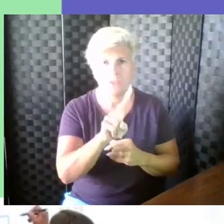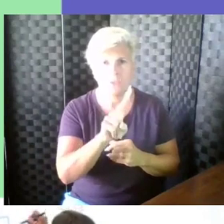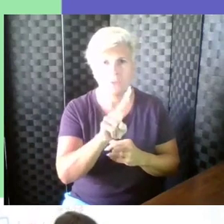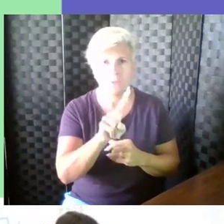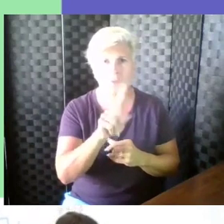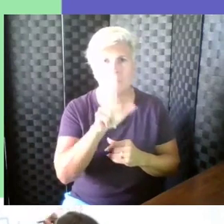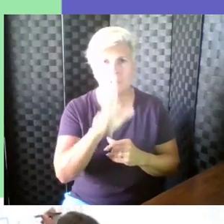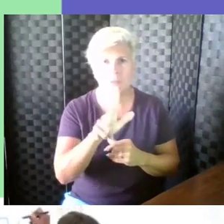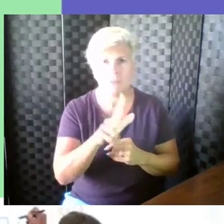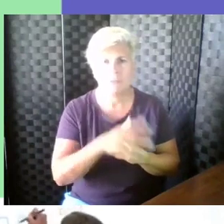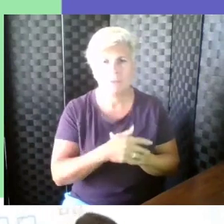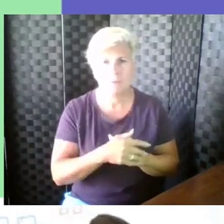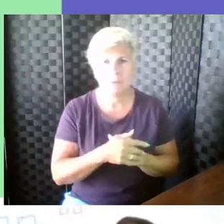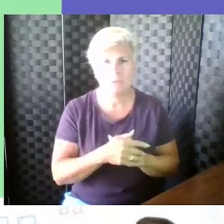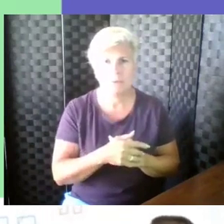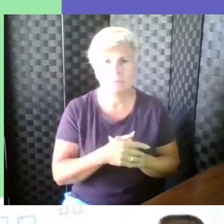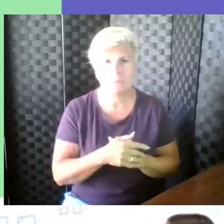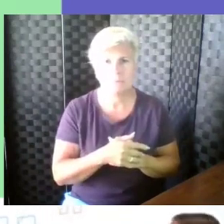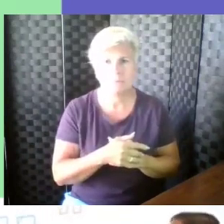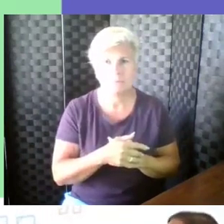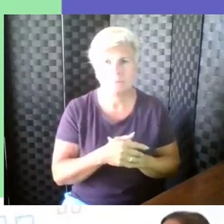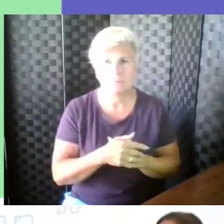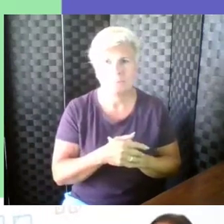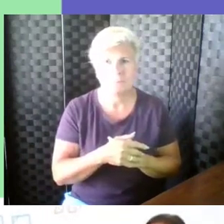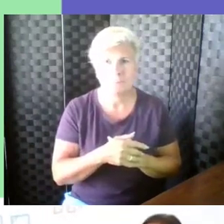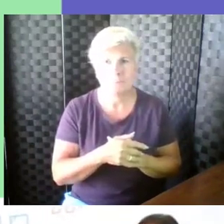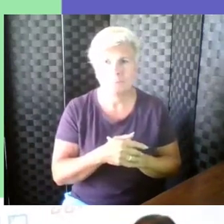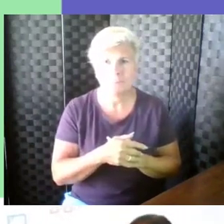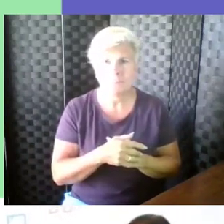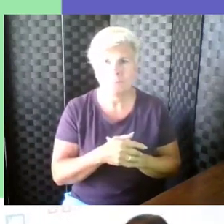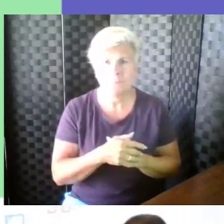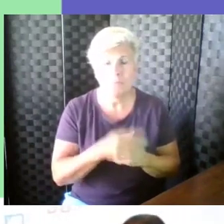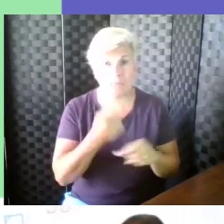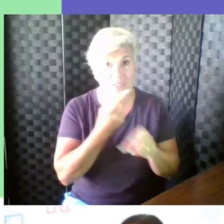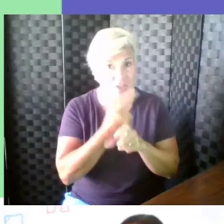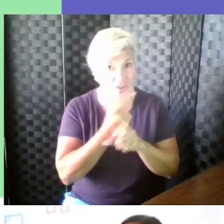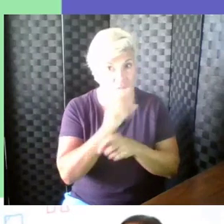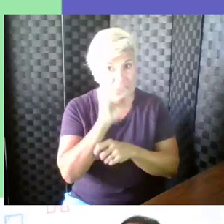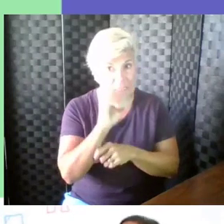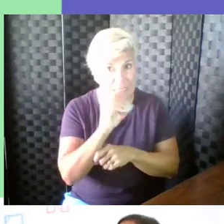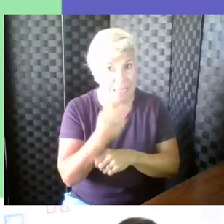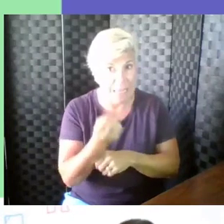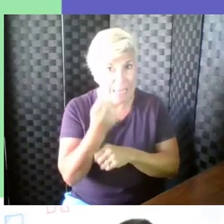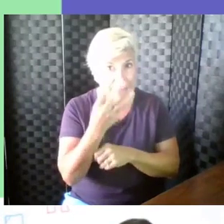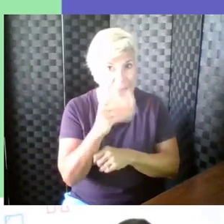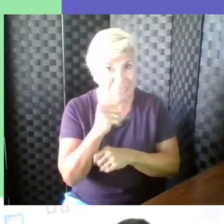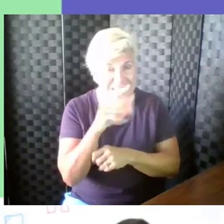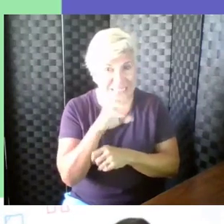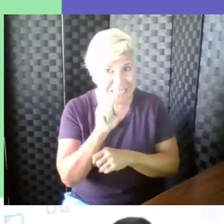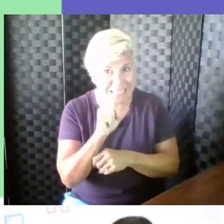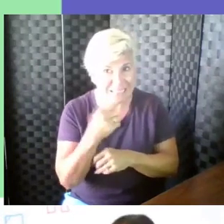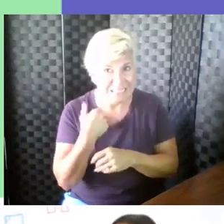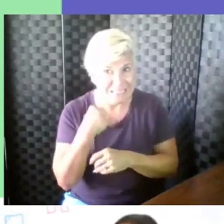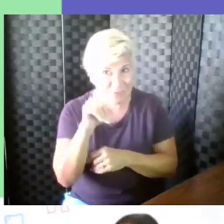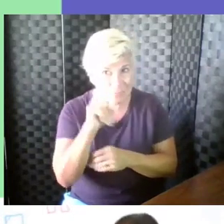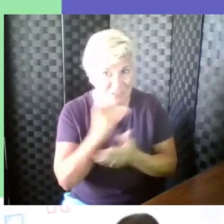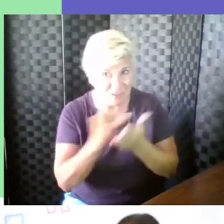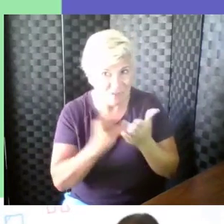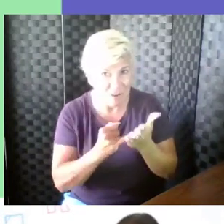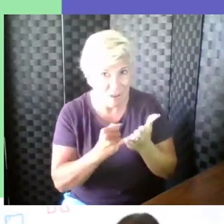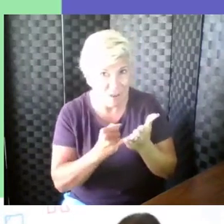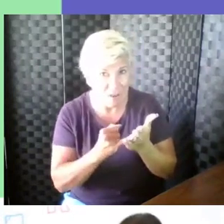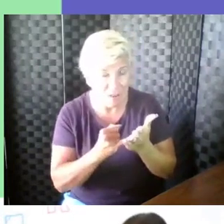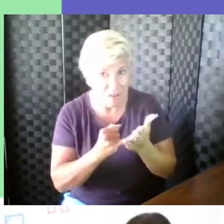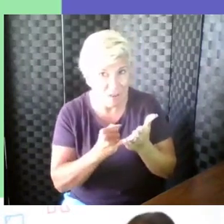square. 2, 3. Okay, here's that tricky 0. how many tens do I need to draw to